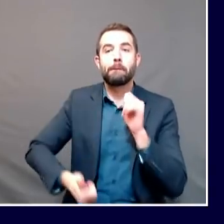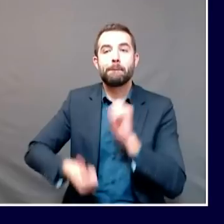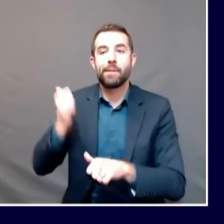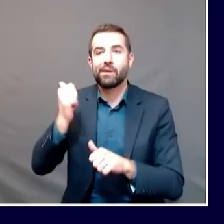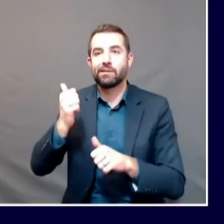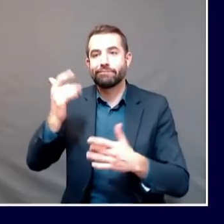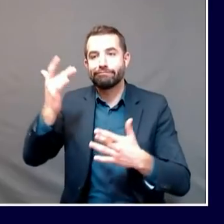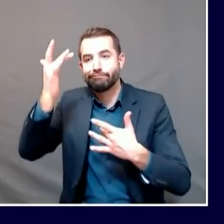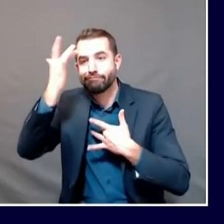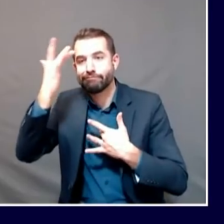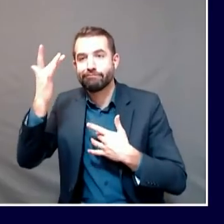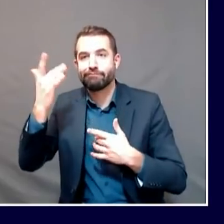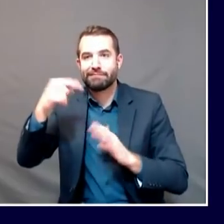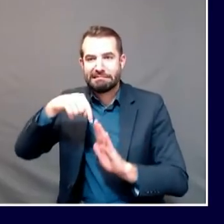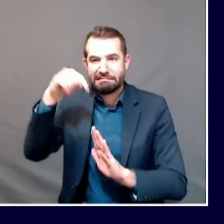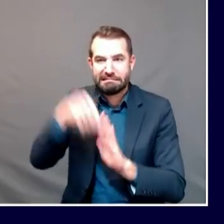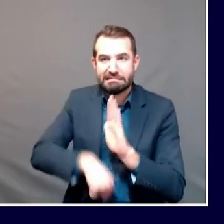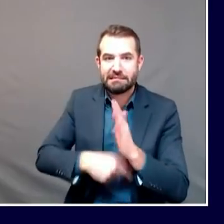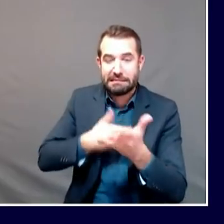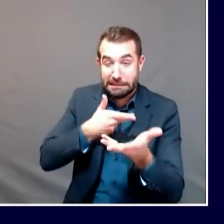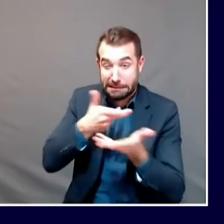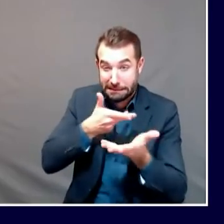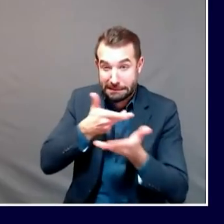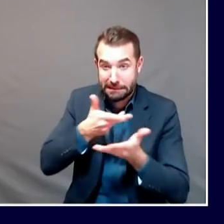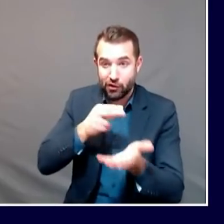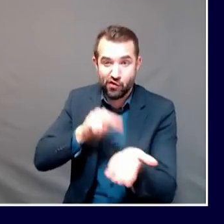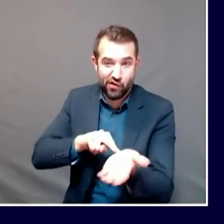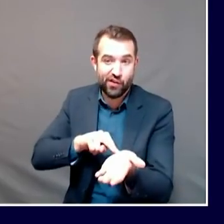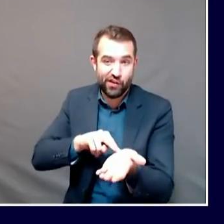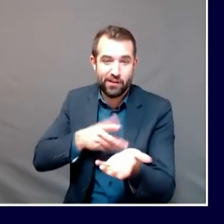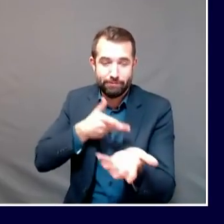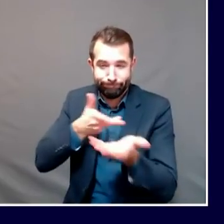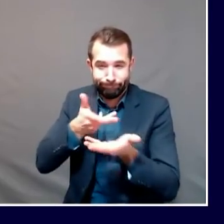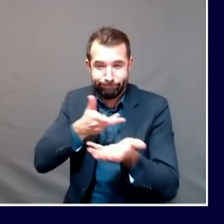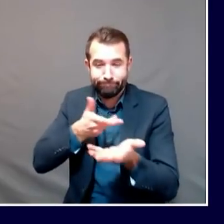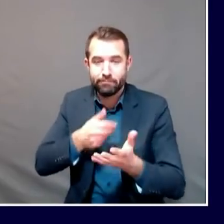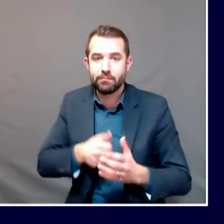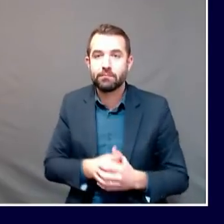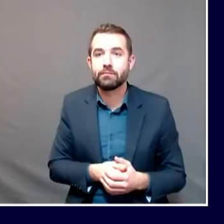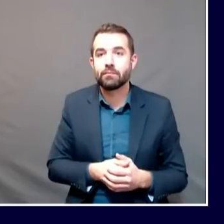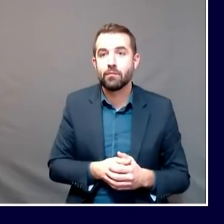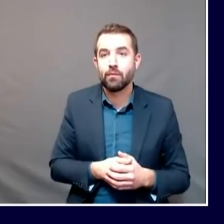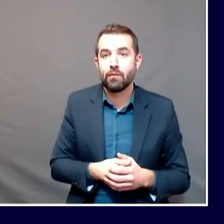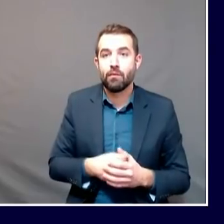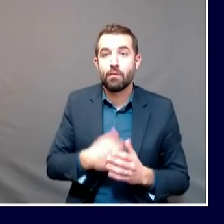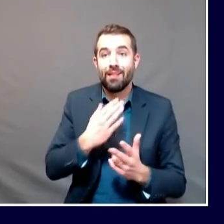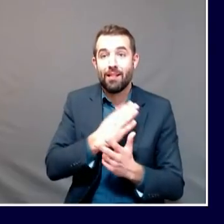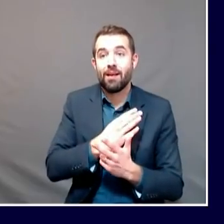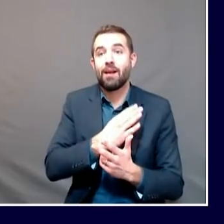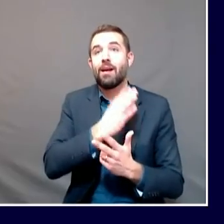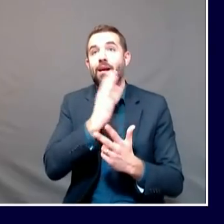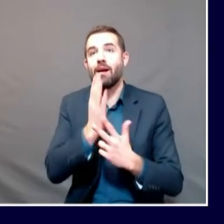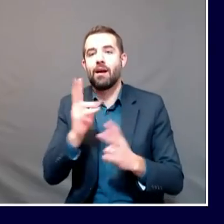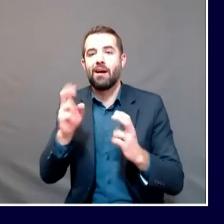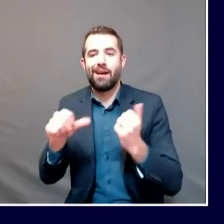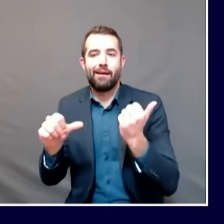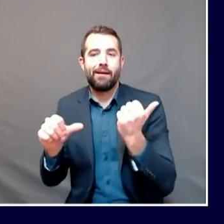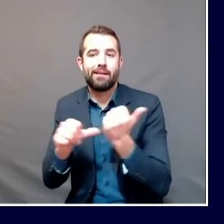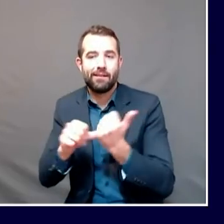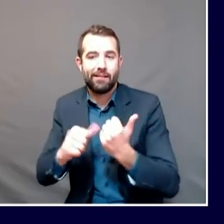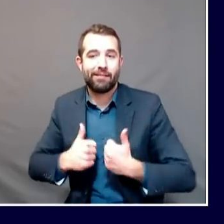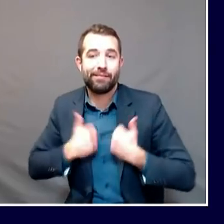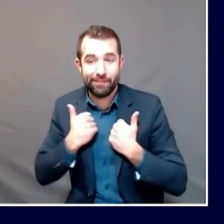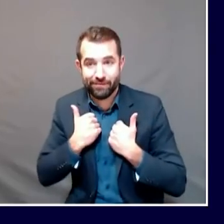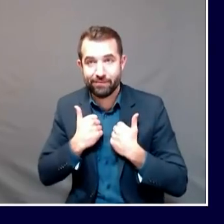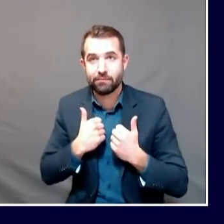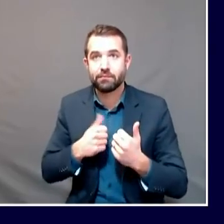nursing care. Where we will move after that are places like assisted living and other congregate living